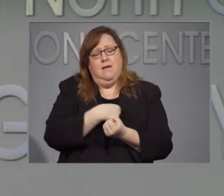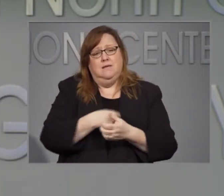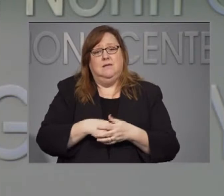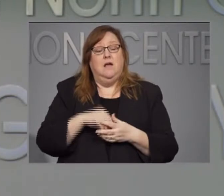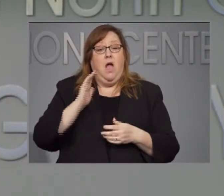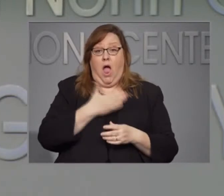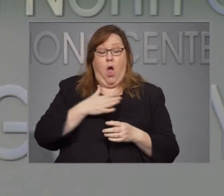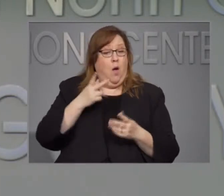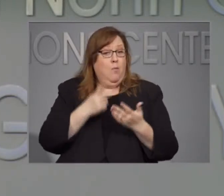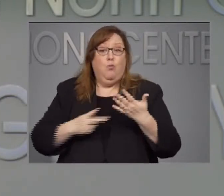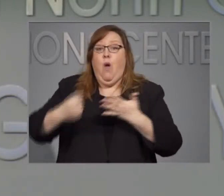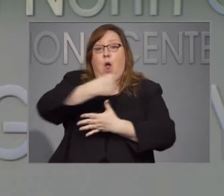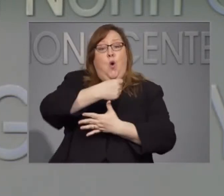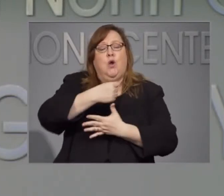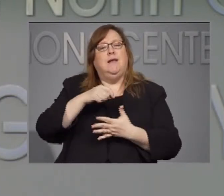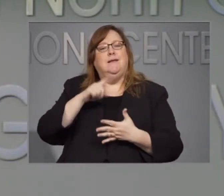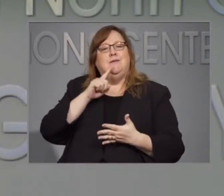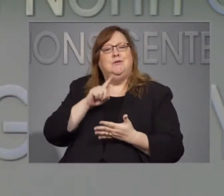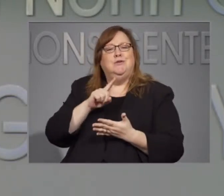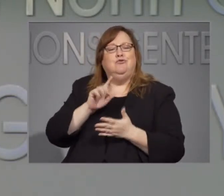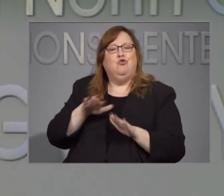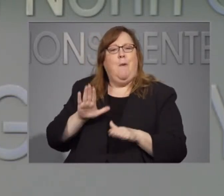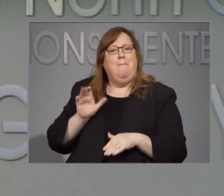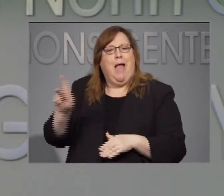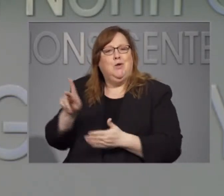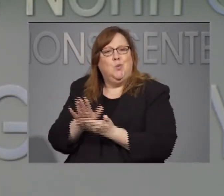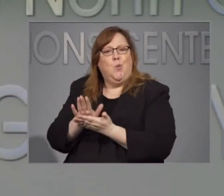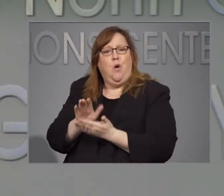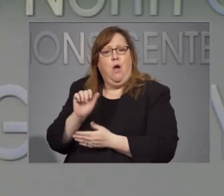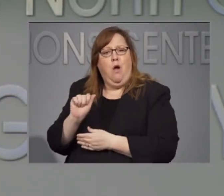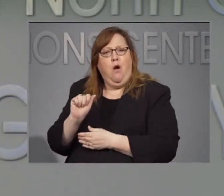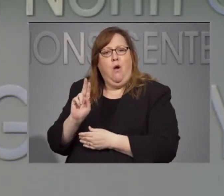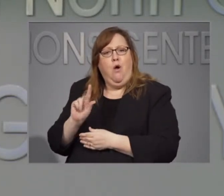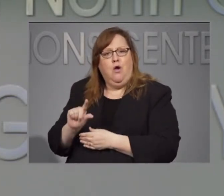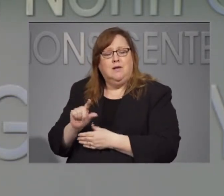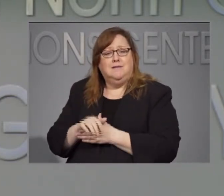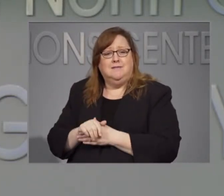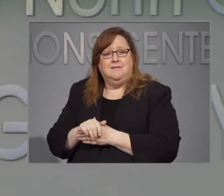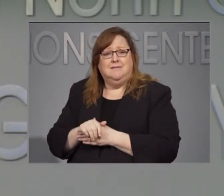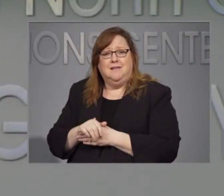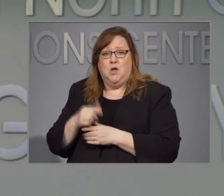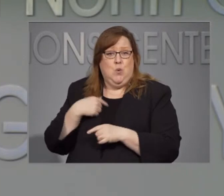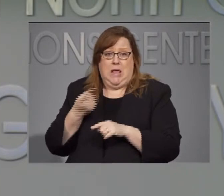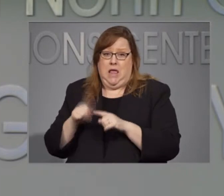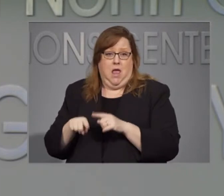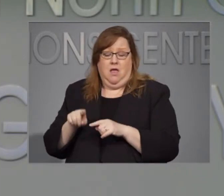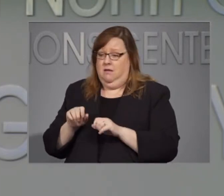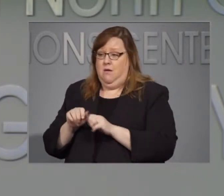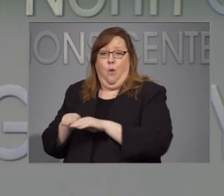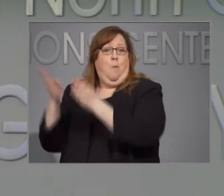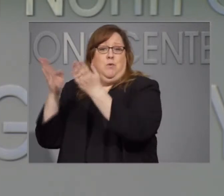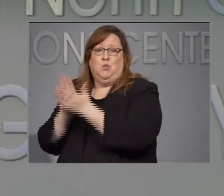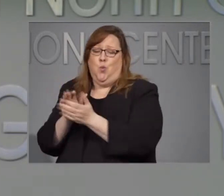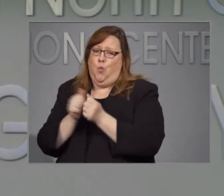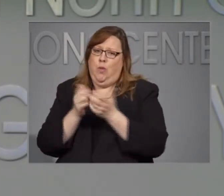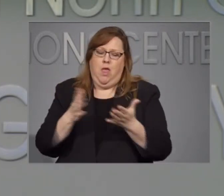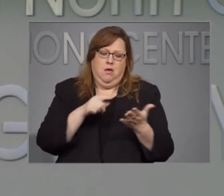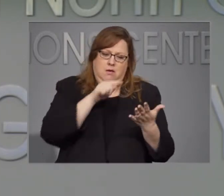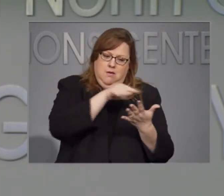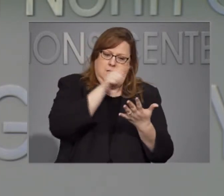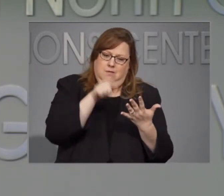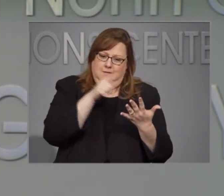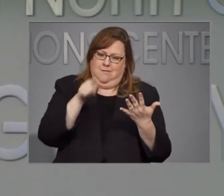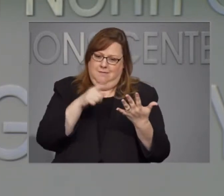in August, and we want to do that. We also want to continue taking steps to